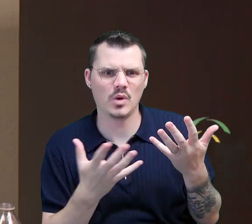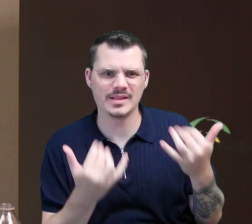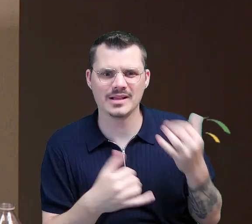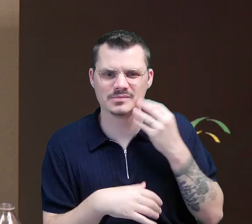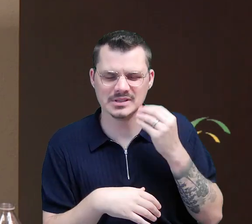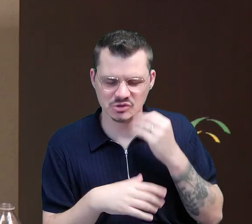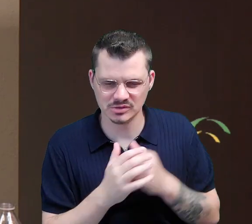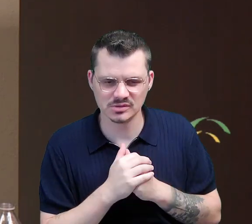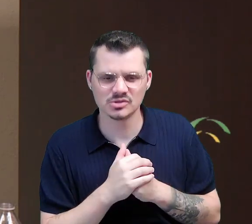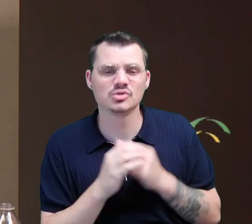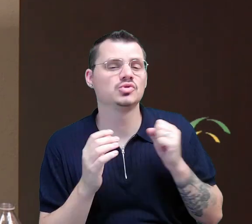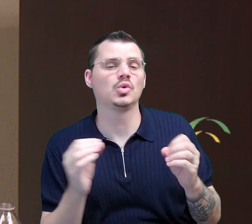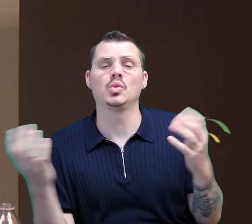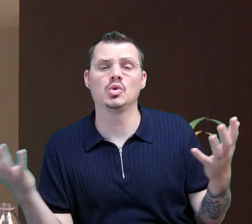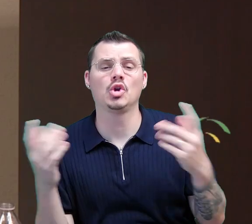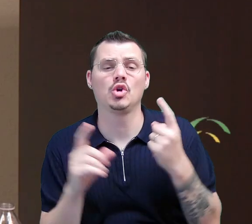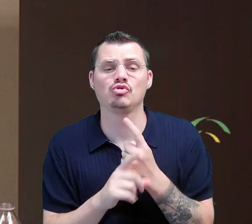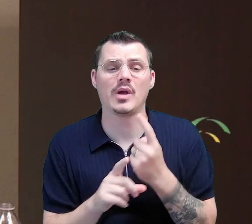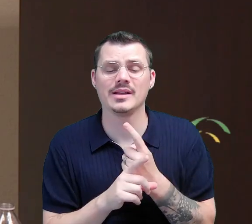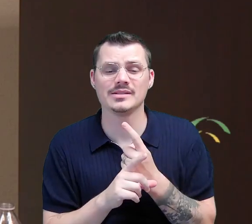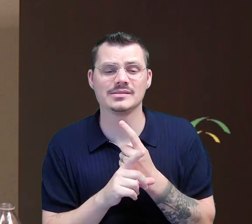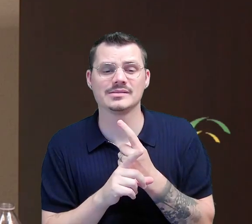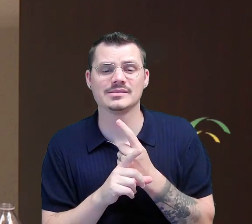effects. So the correct